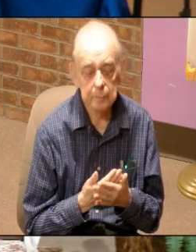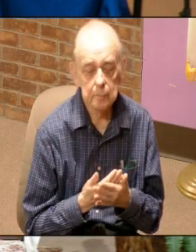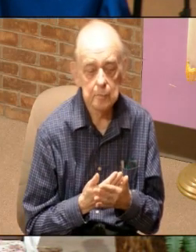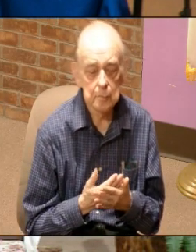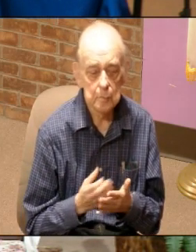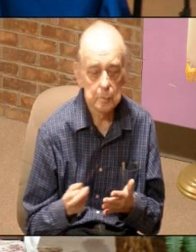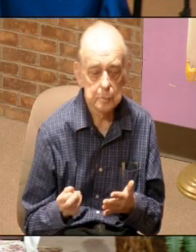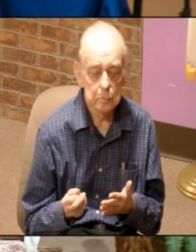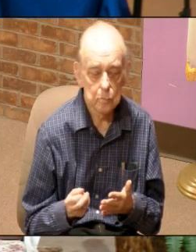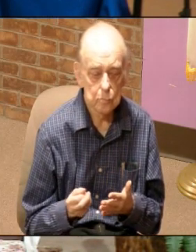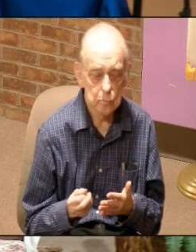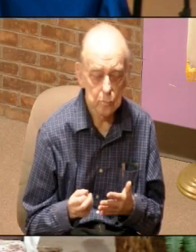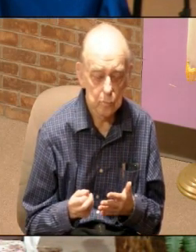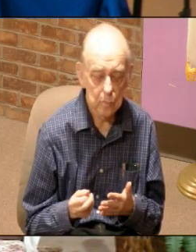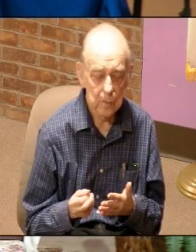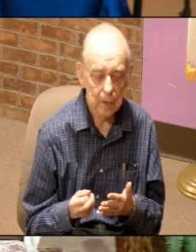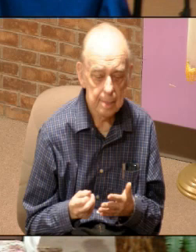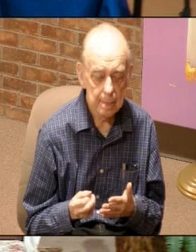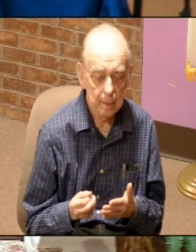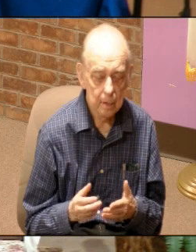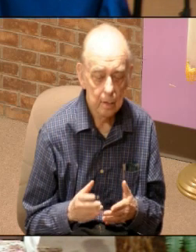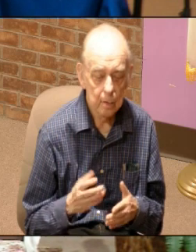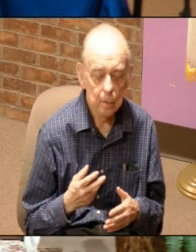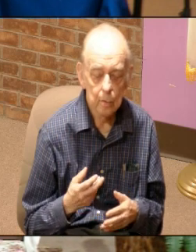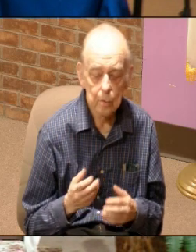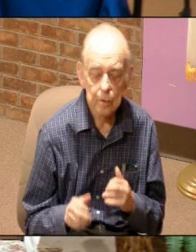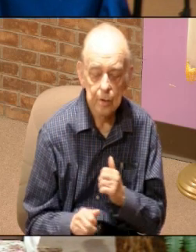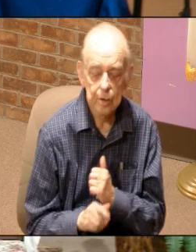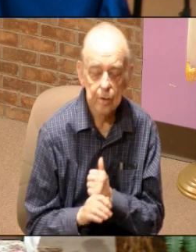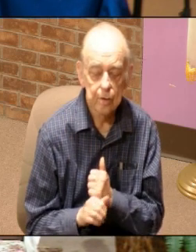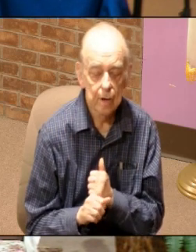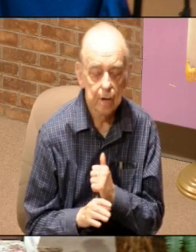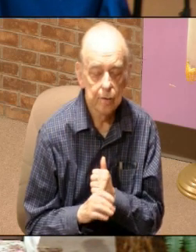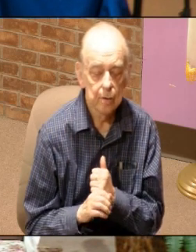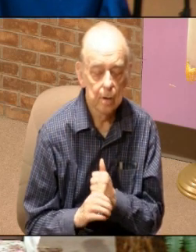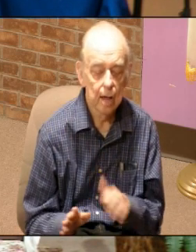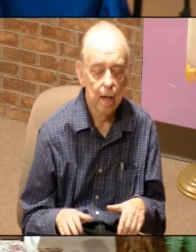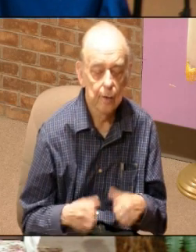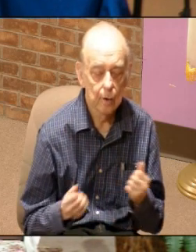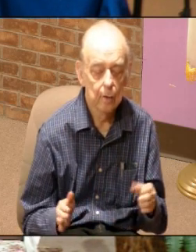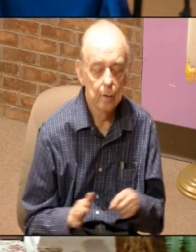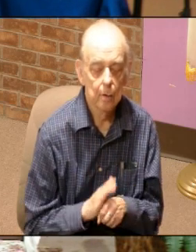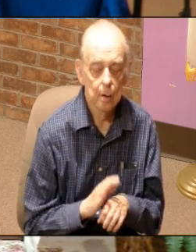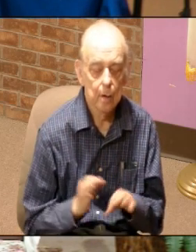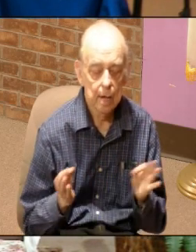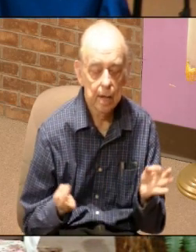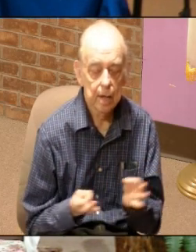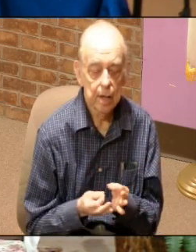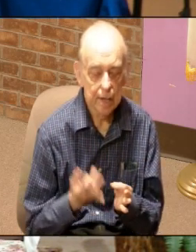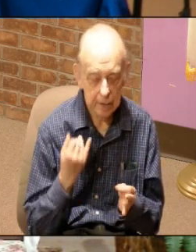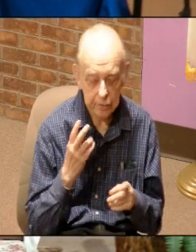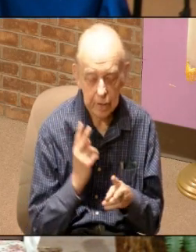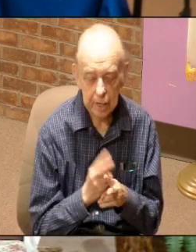Or she could risk the life of her whole family if she had kept the son.